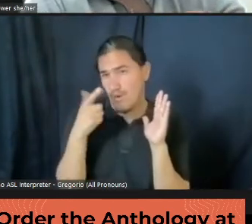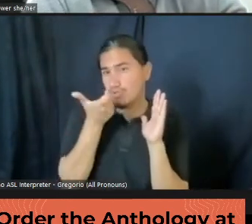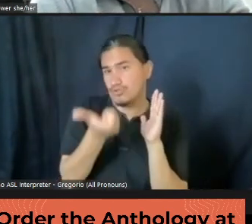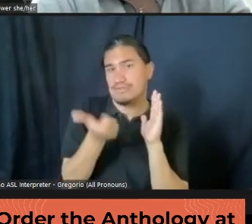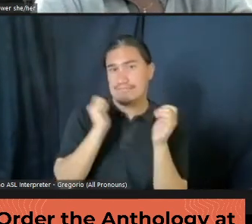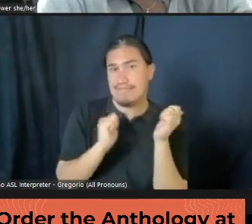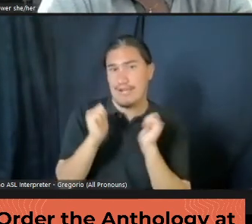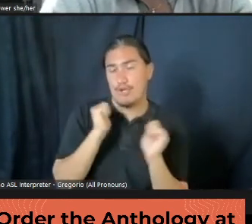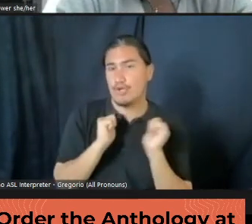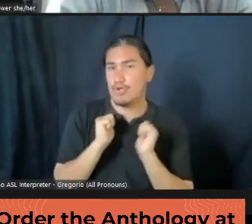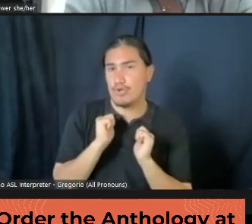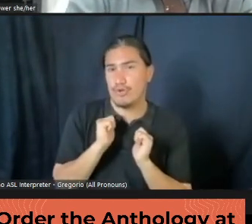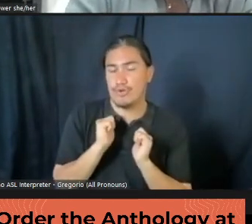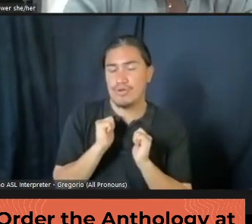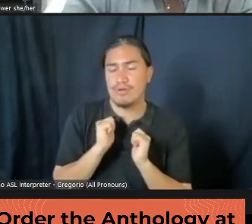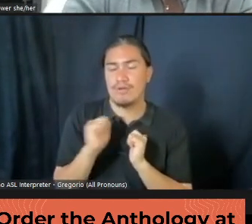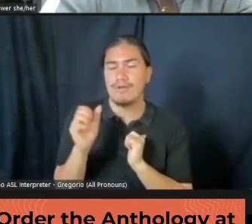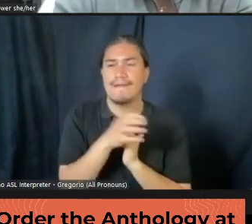and